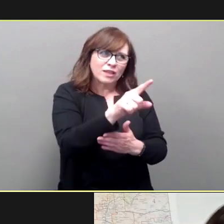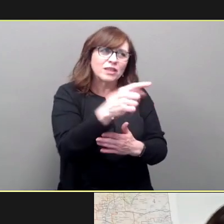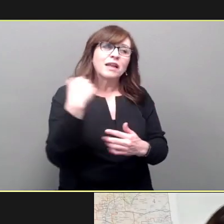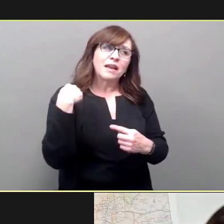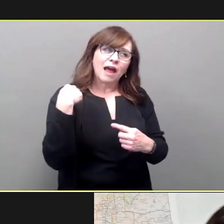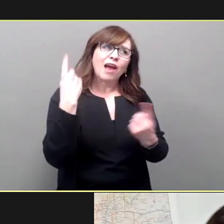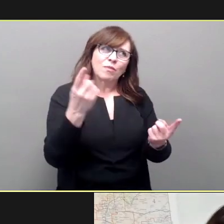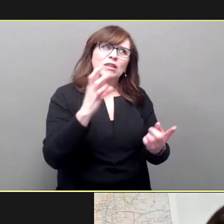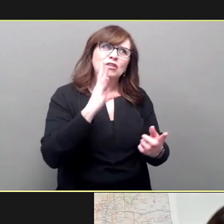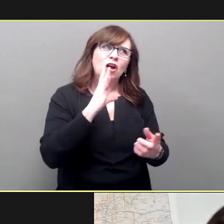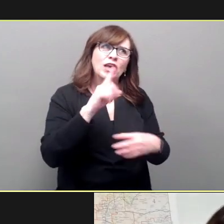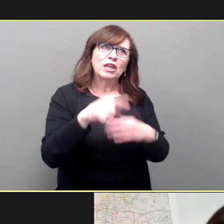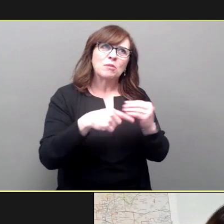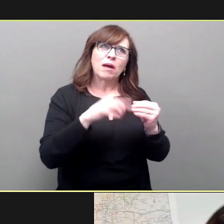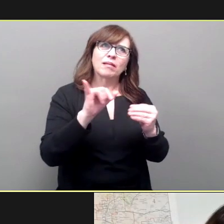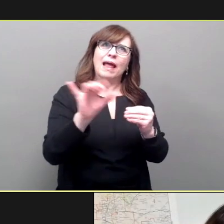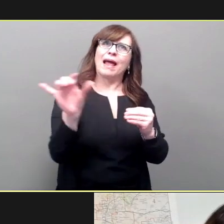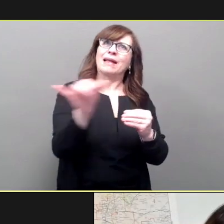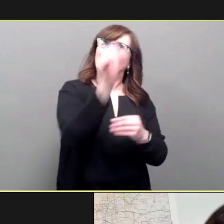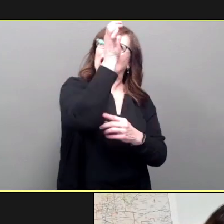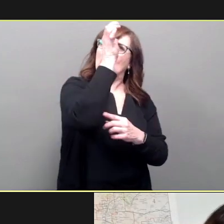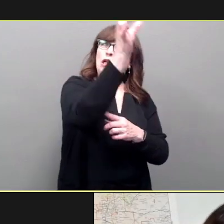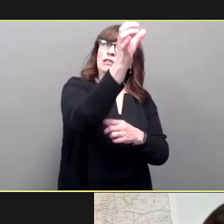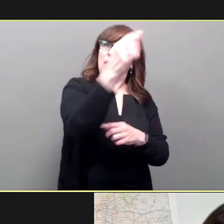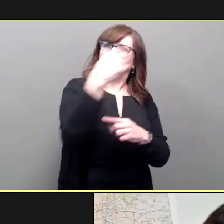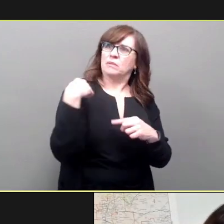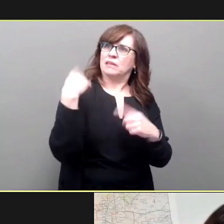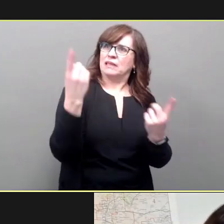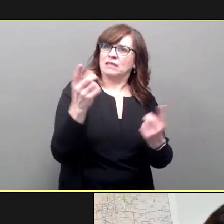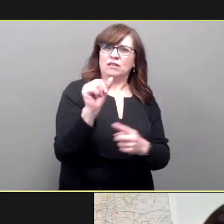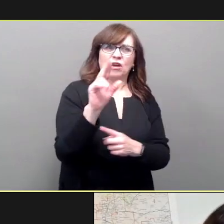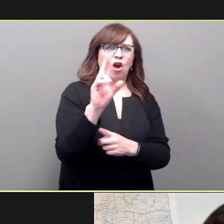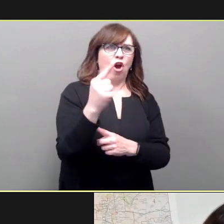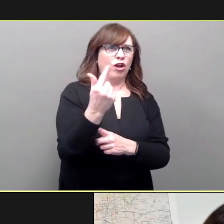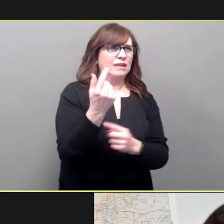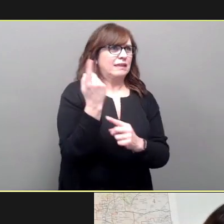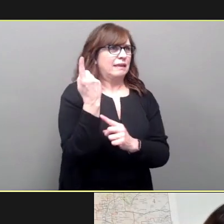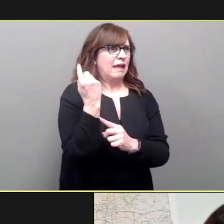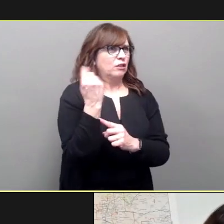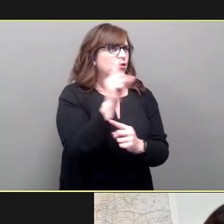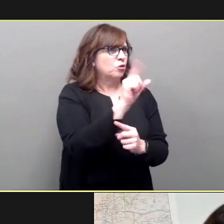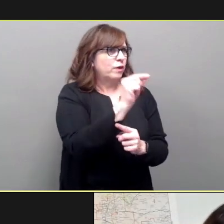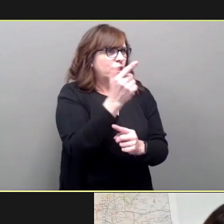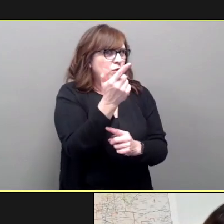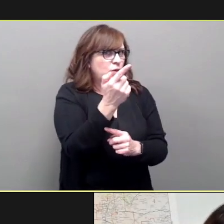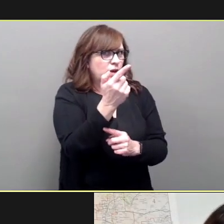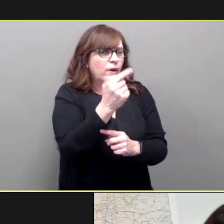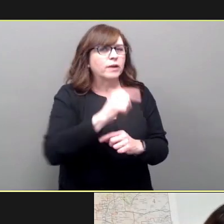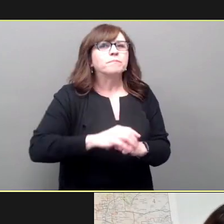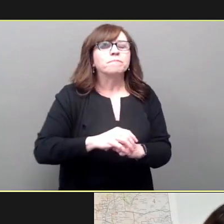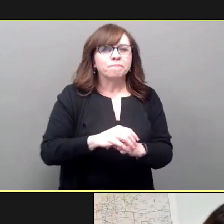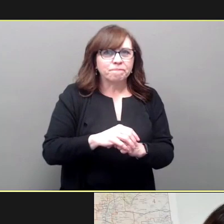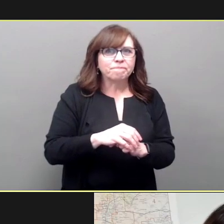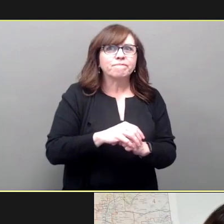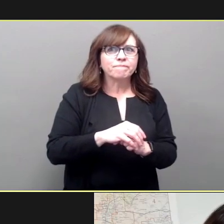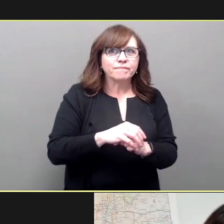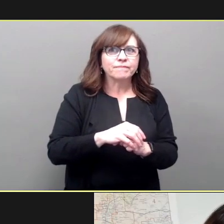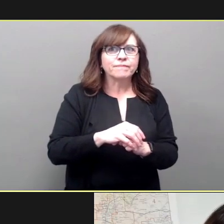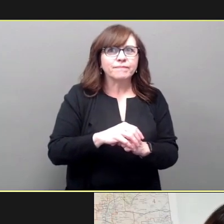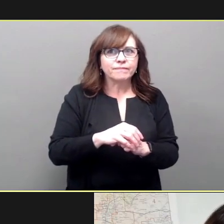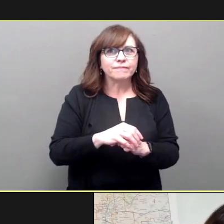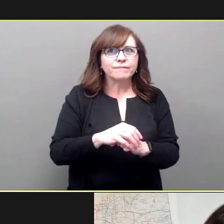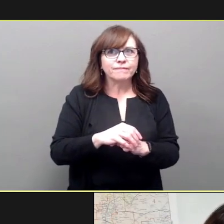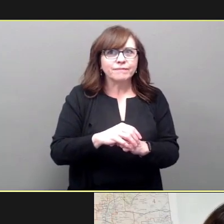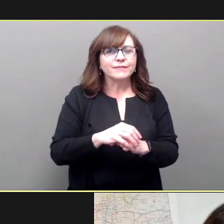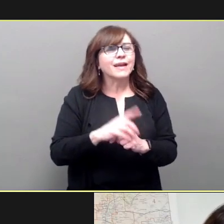think August of last year. And so, and I think I'm